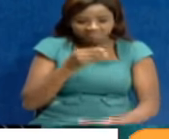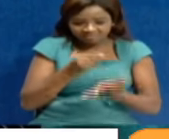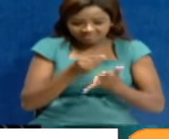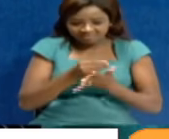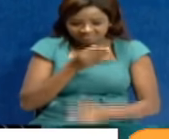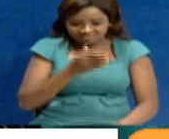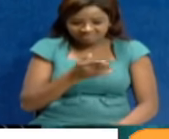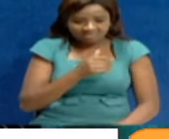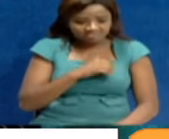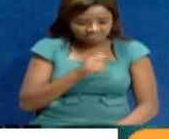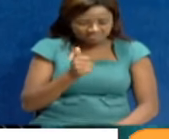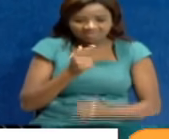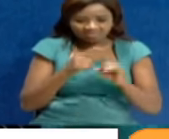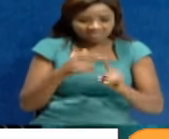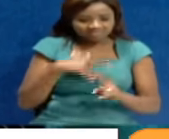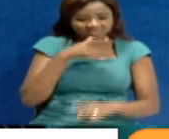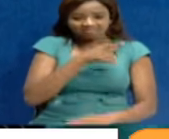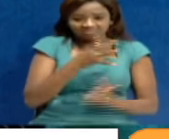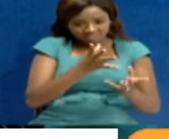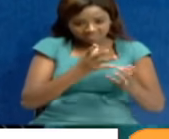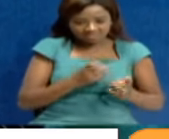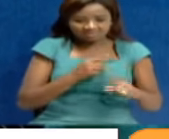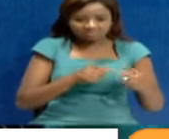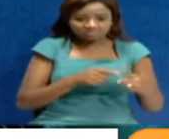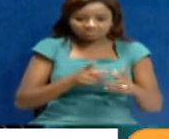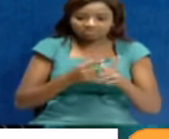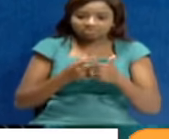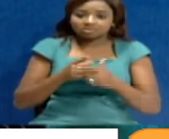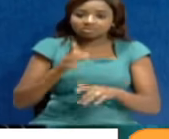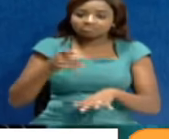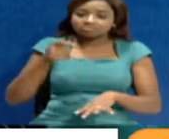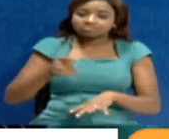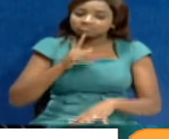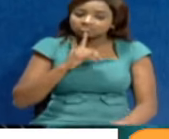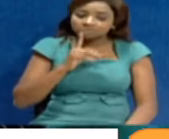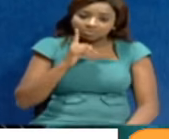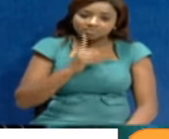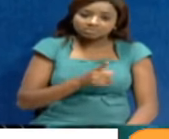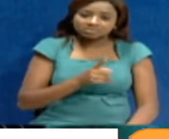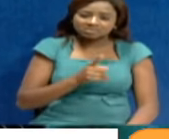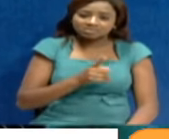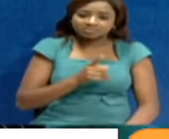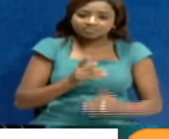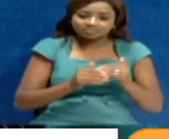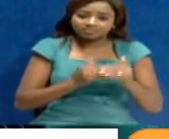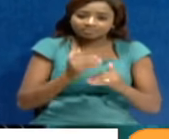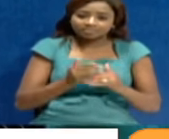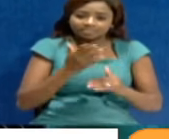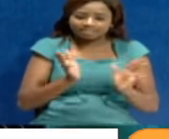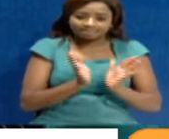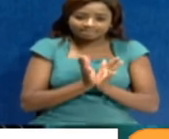still arriving at the decision that those offices were needed, the judge has said that looking at the procedure ordained in the Public